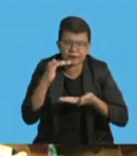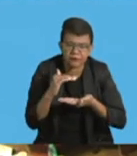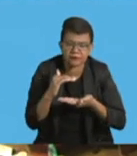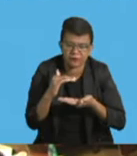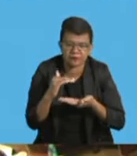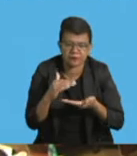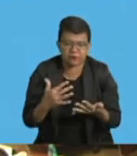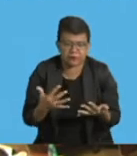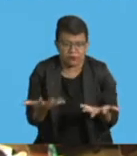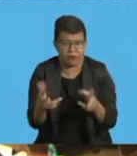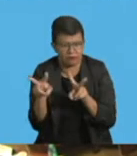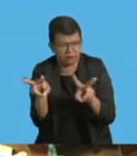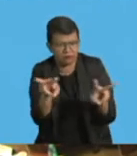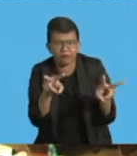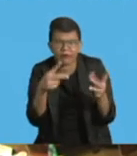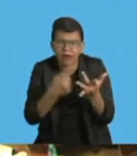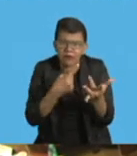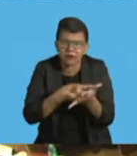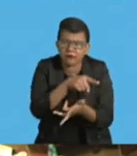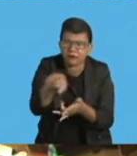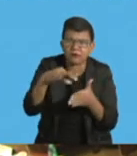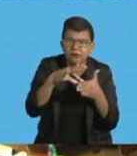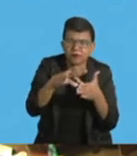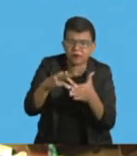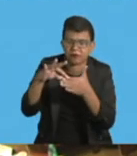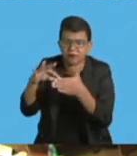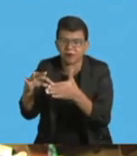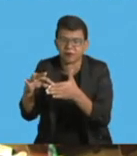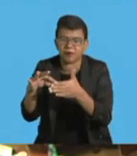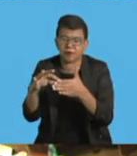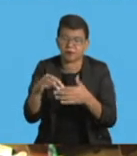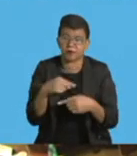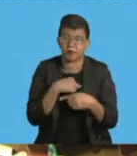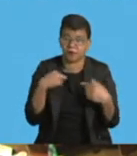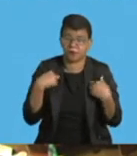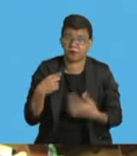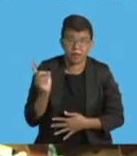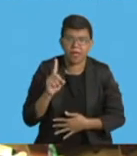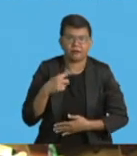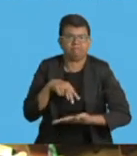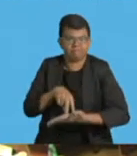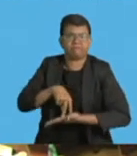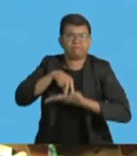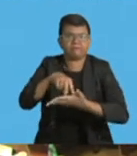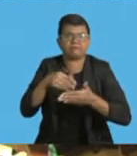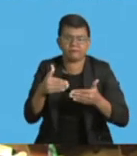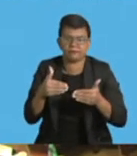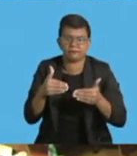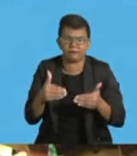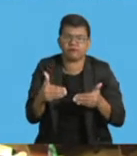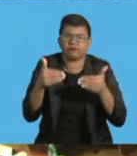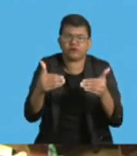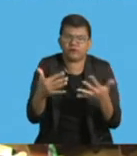fight. We intend to be on the front line ourselves, leading by example. More action, more